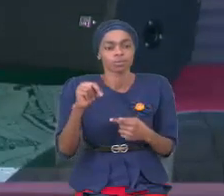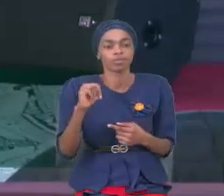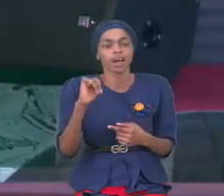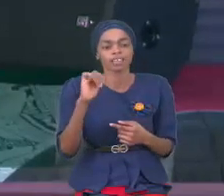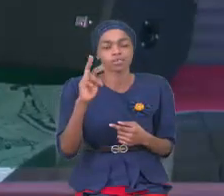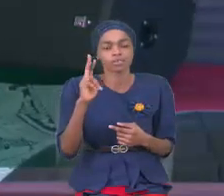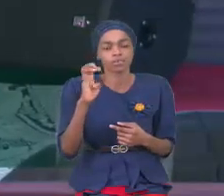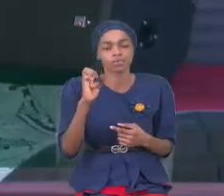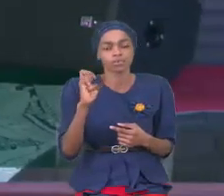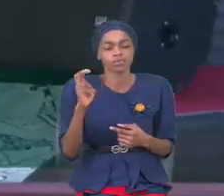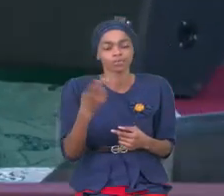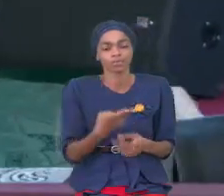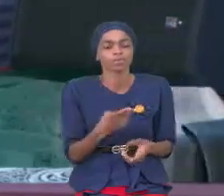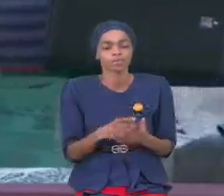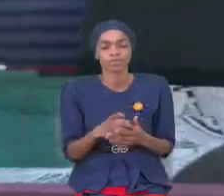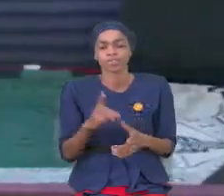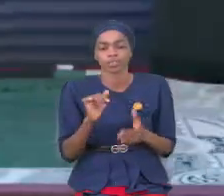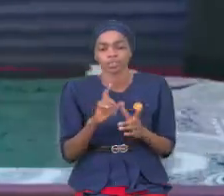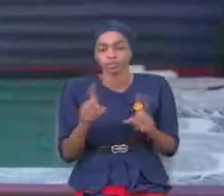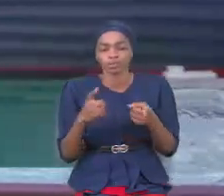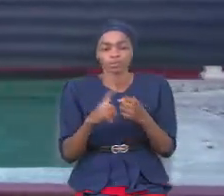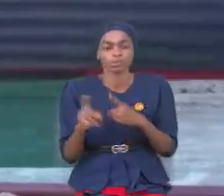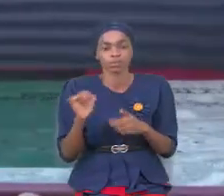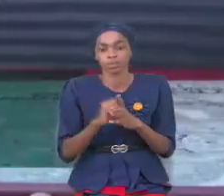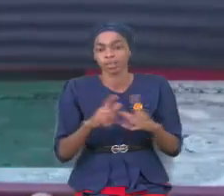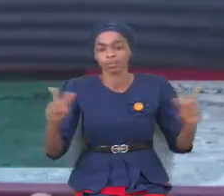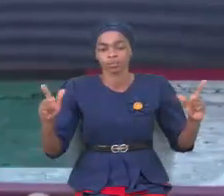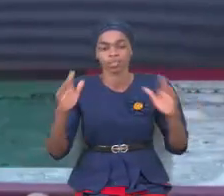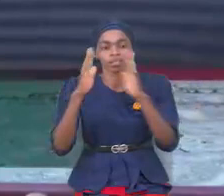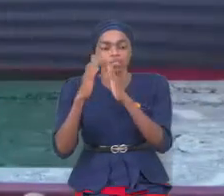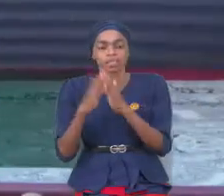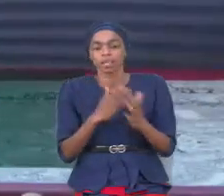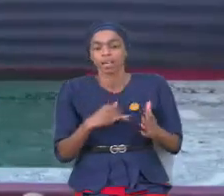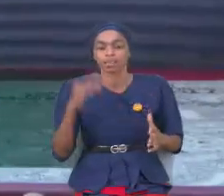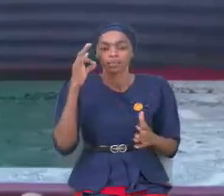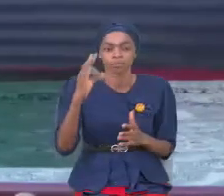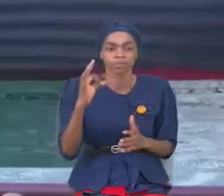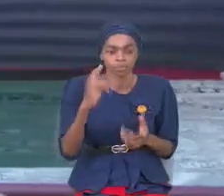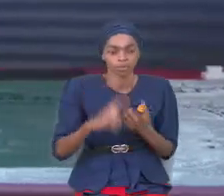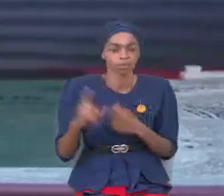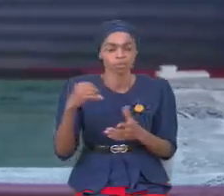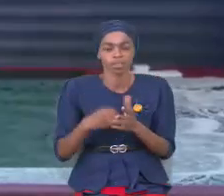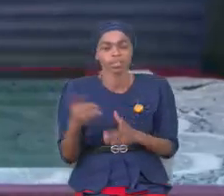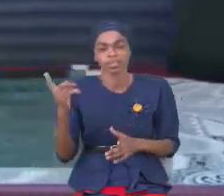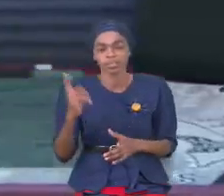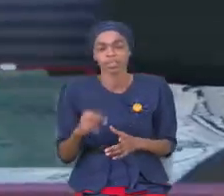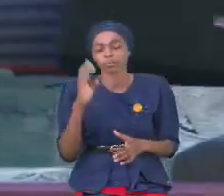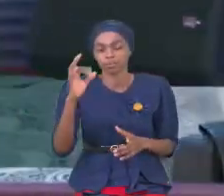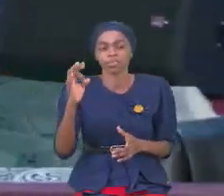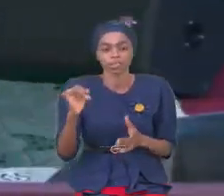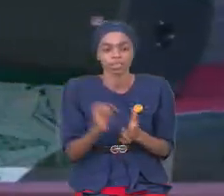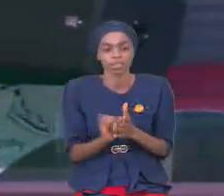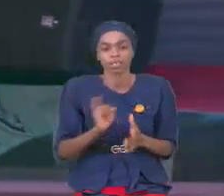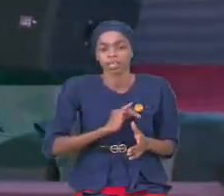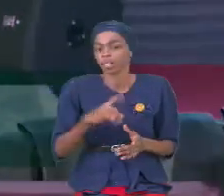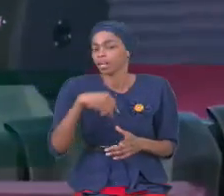unto it the preaching that I bid thee. The preaching I